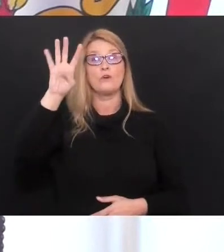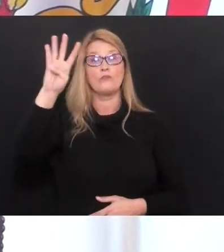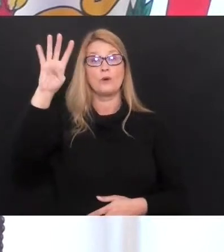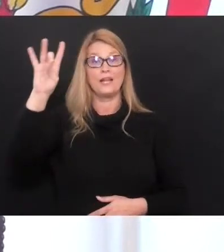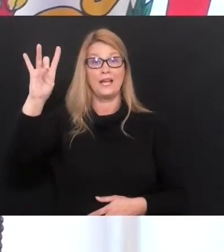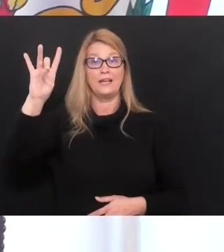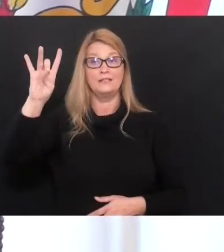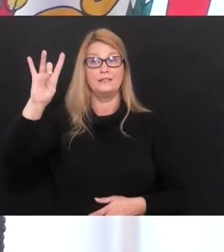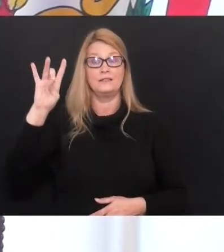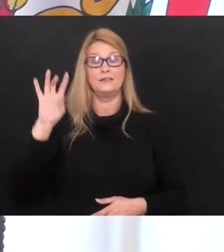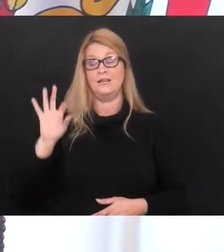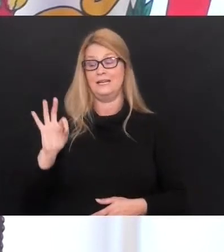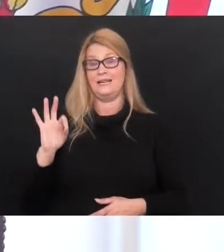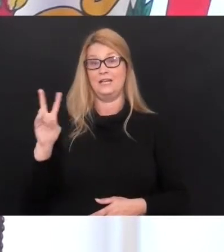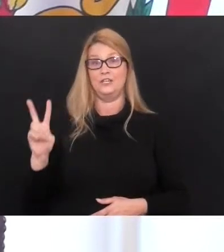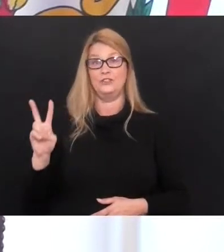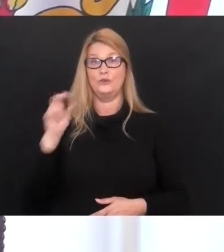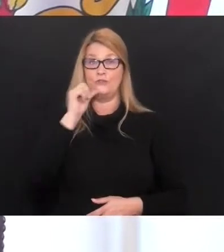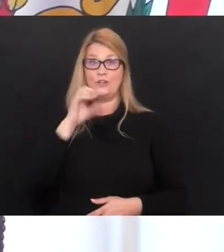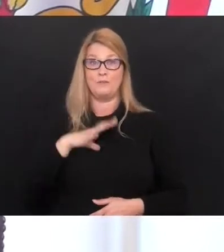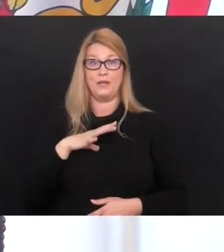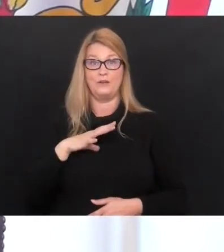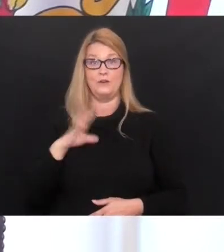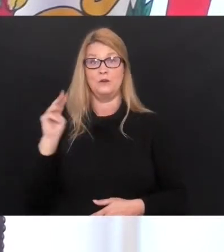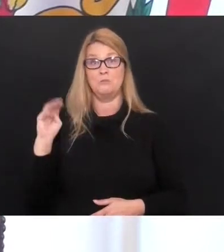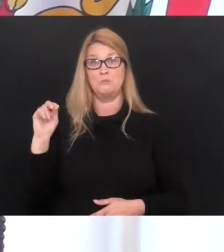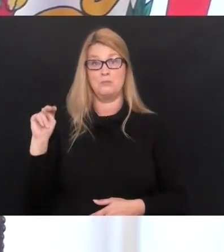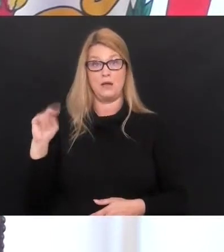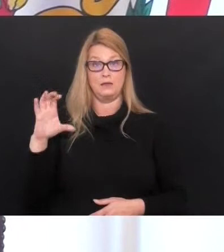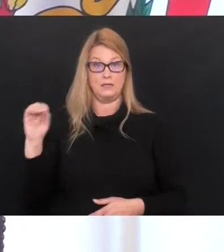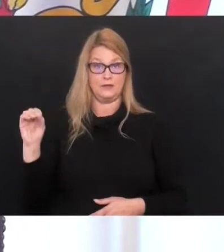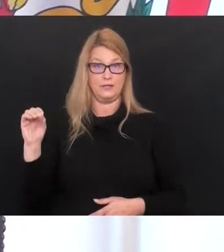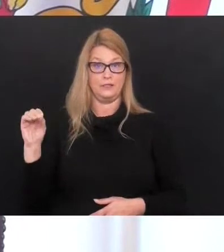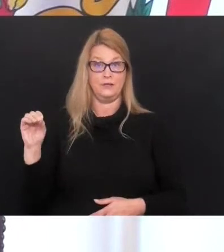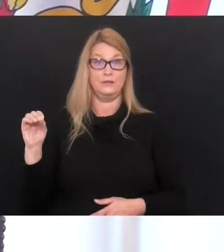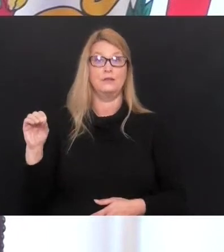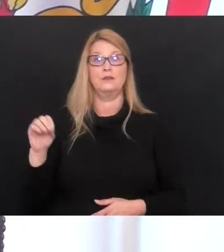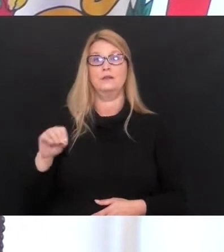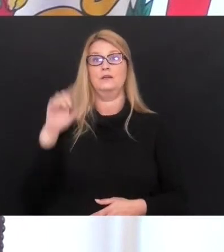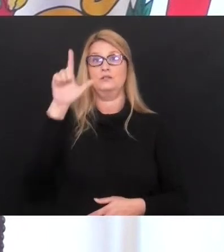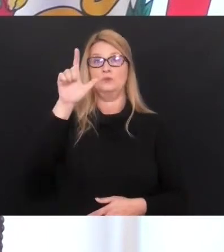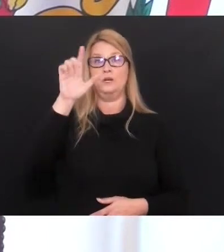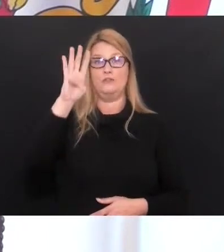2448th death is a 92-year-old female from Monongahela County. Our